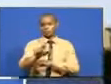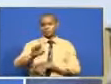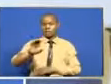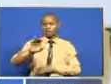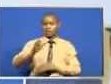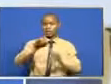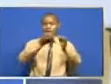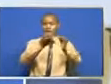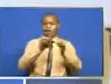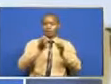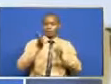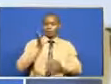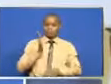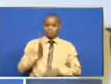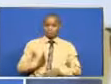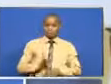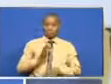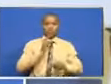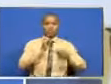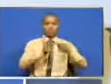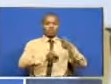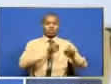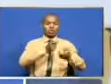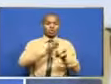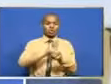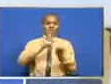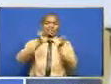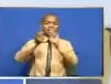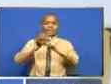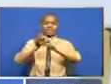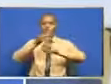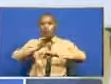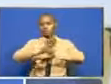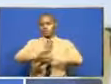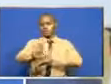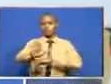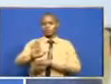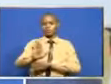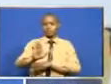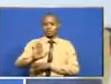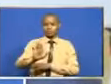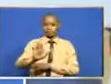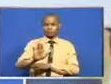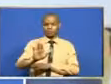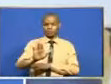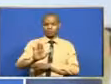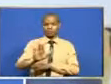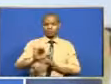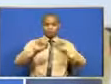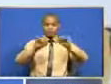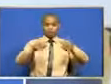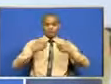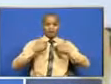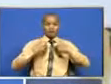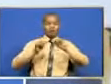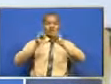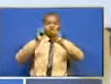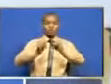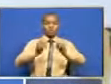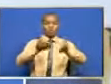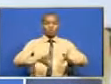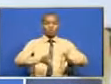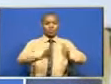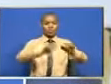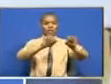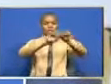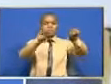accountants, to continuously transform yourself to suit the new demands of the